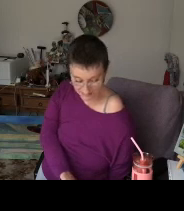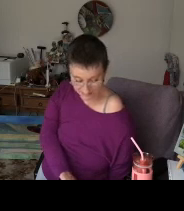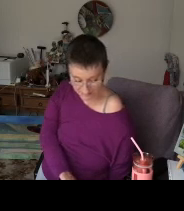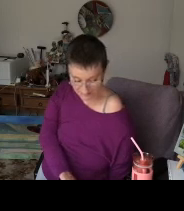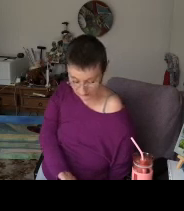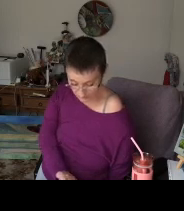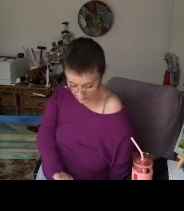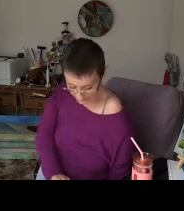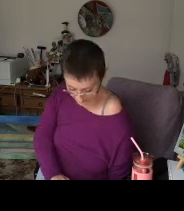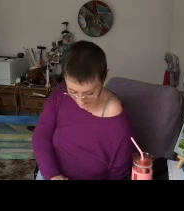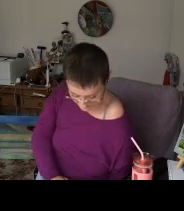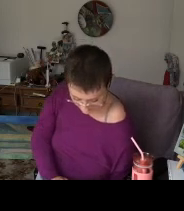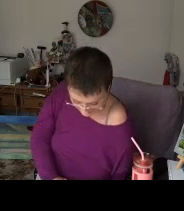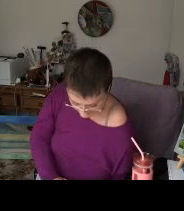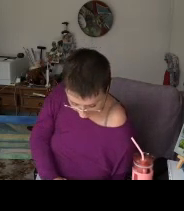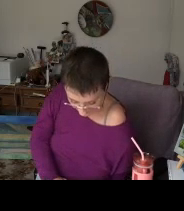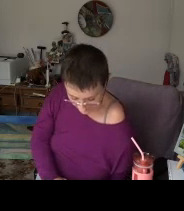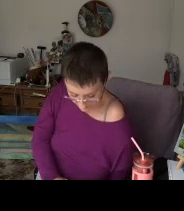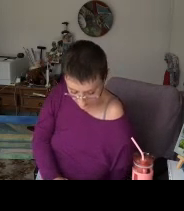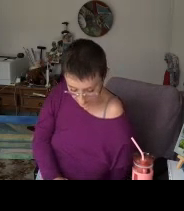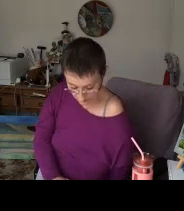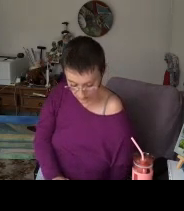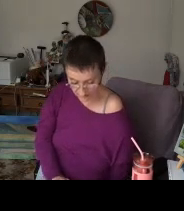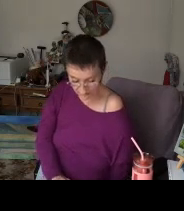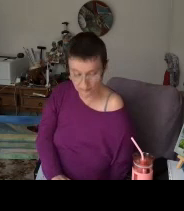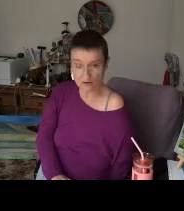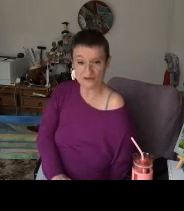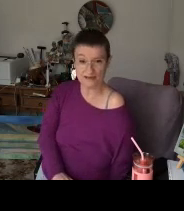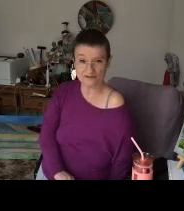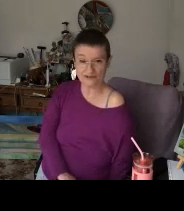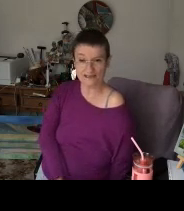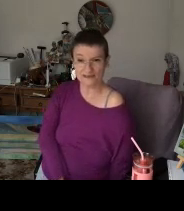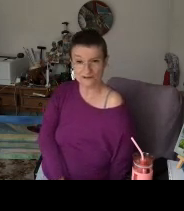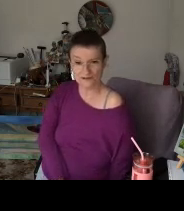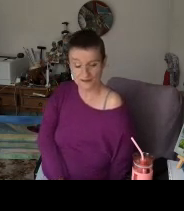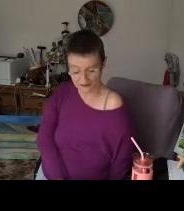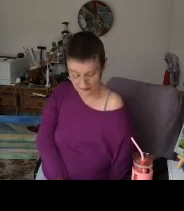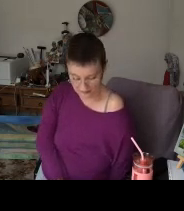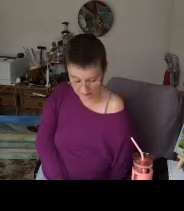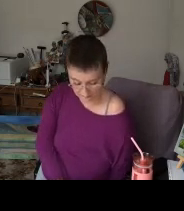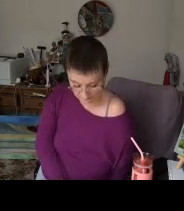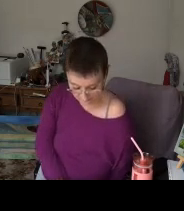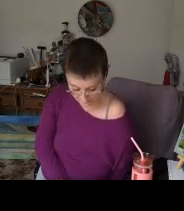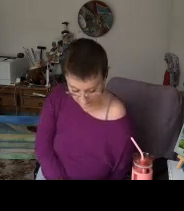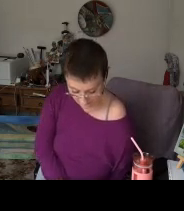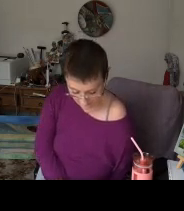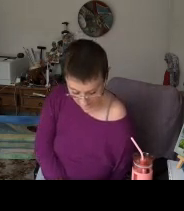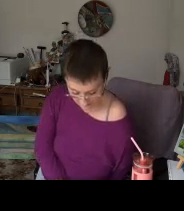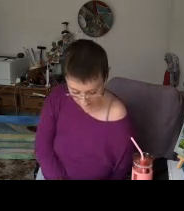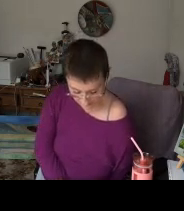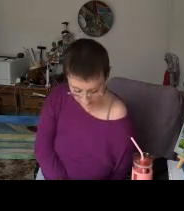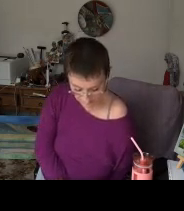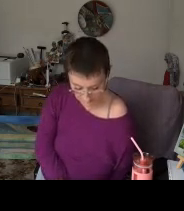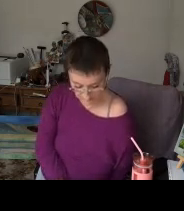next phase. So I've just landed a nice big project from Arts Council England,